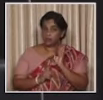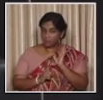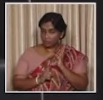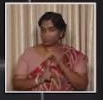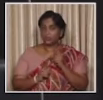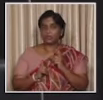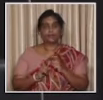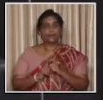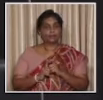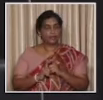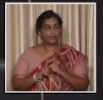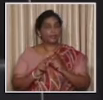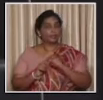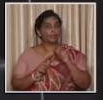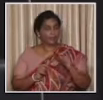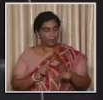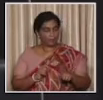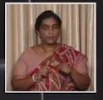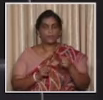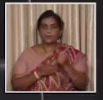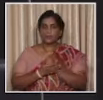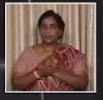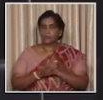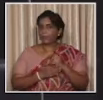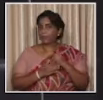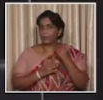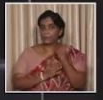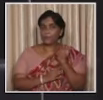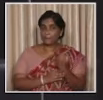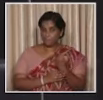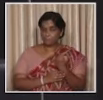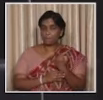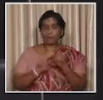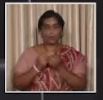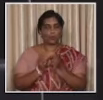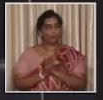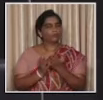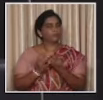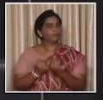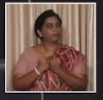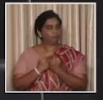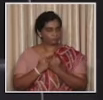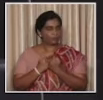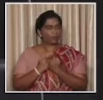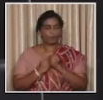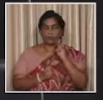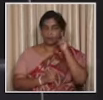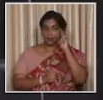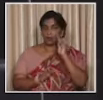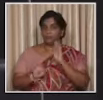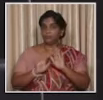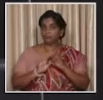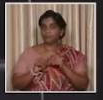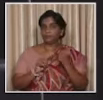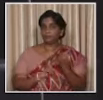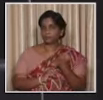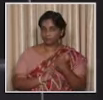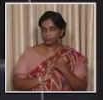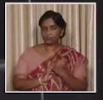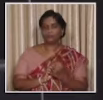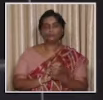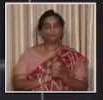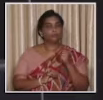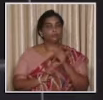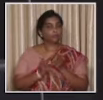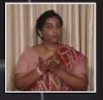virtually taken over all the powers of the general manager. right? The disciplinary matters,